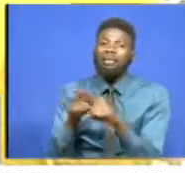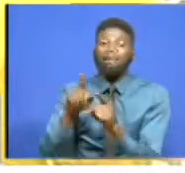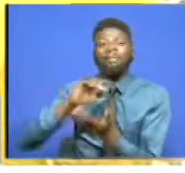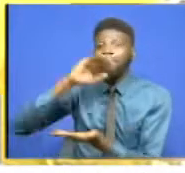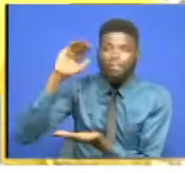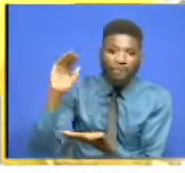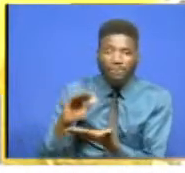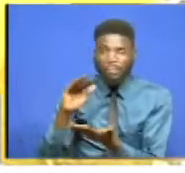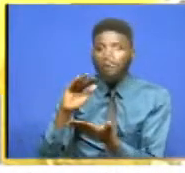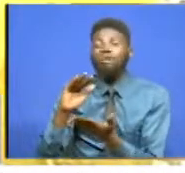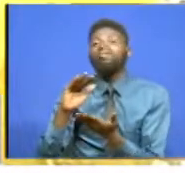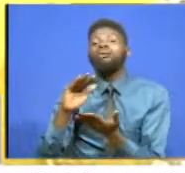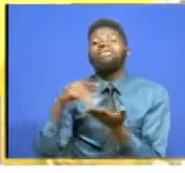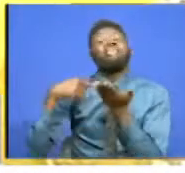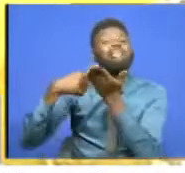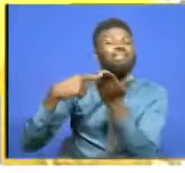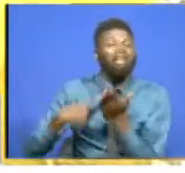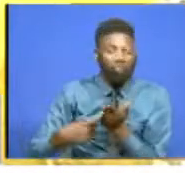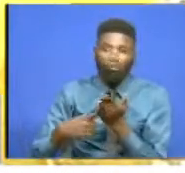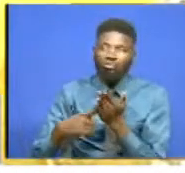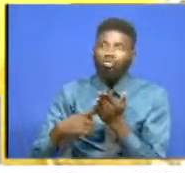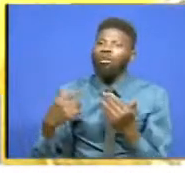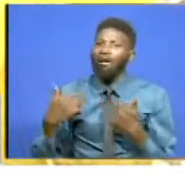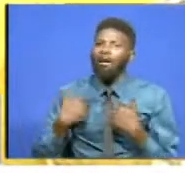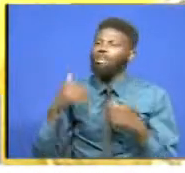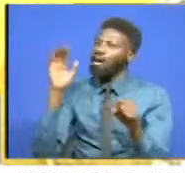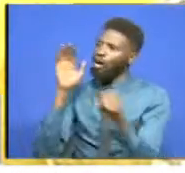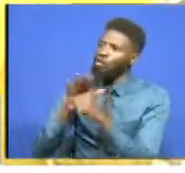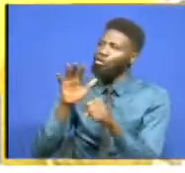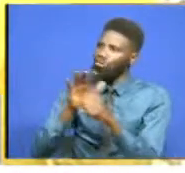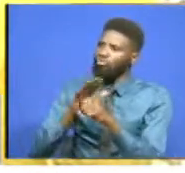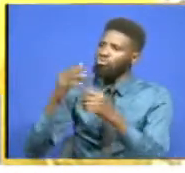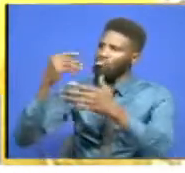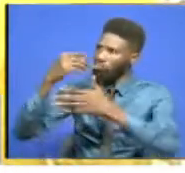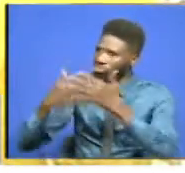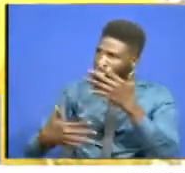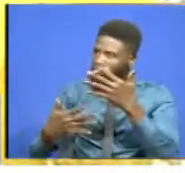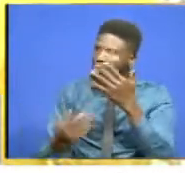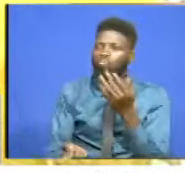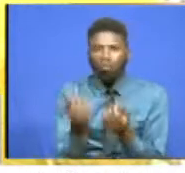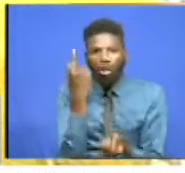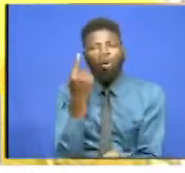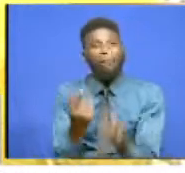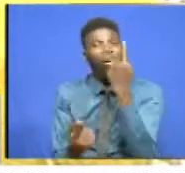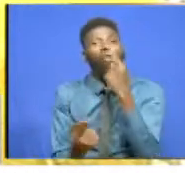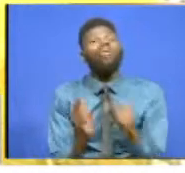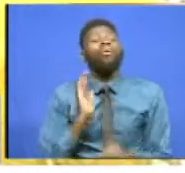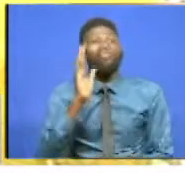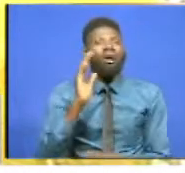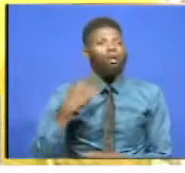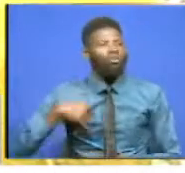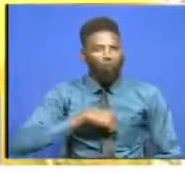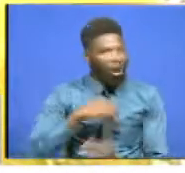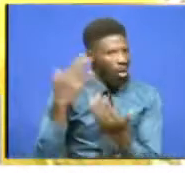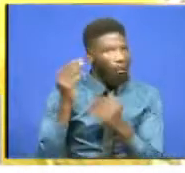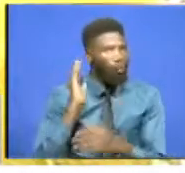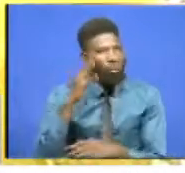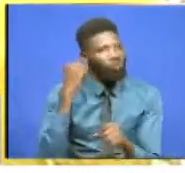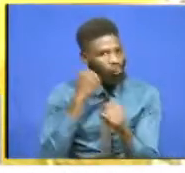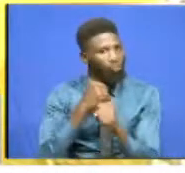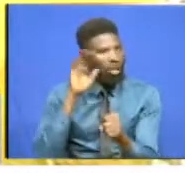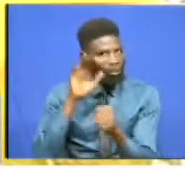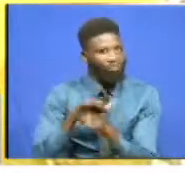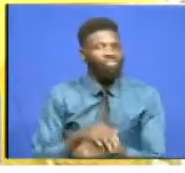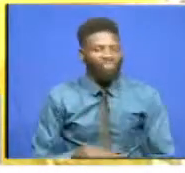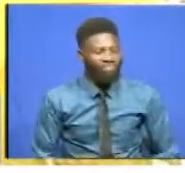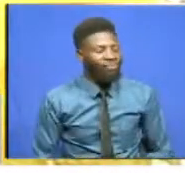time. So there is a lot that is going to be coming, and we hope we'll be able to do as much as is expected of us. And